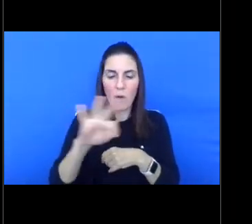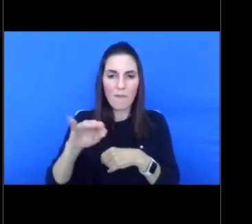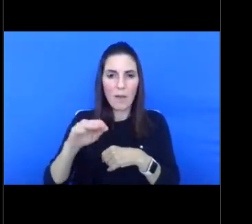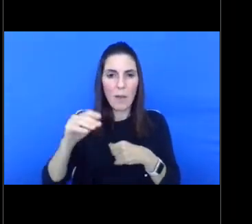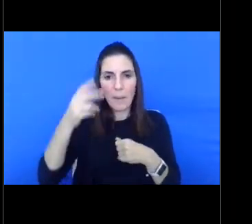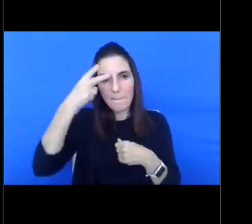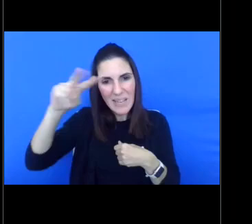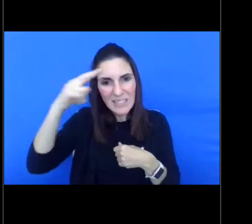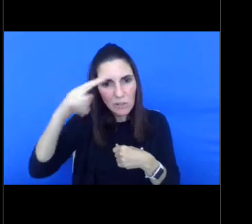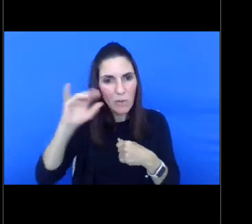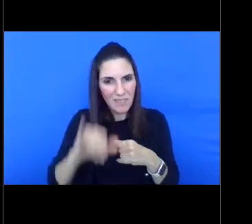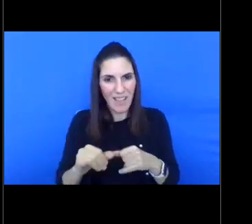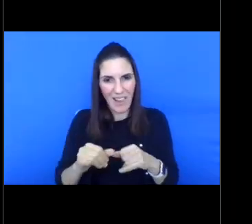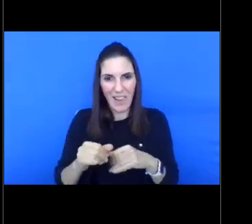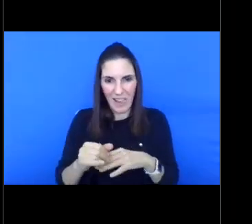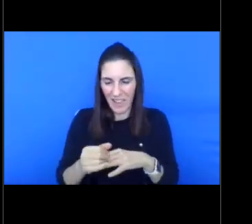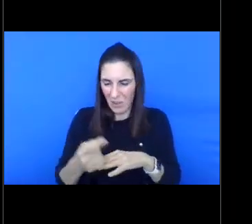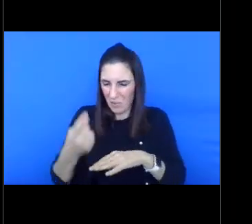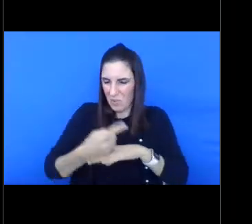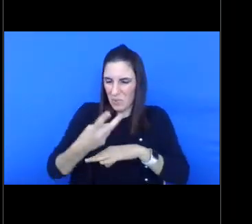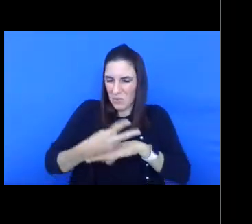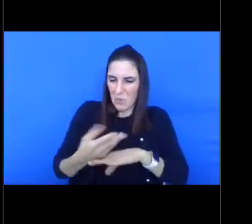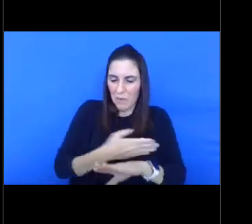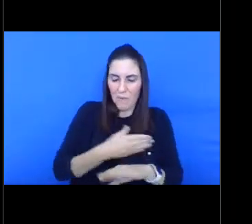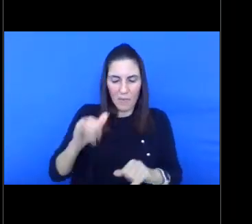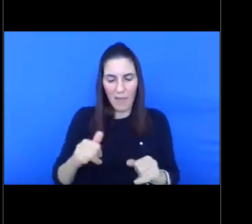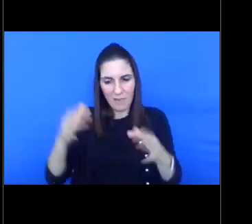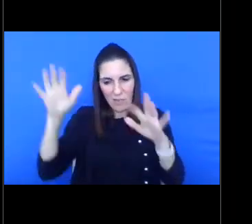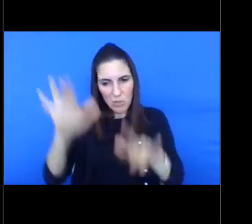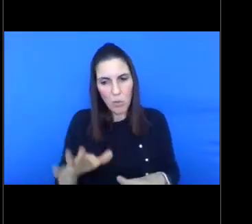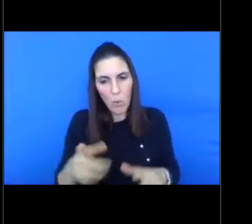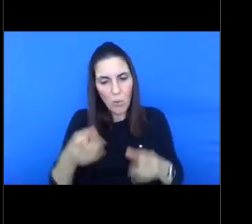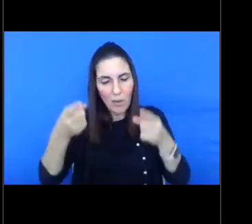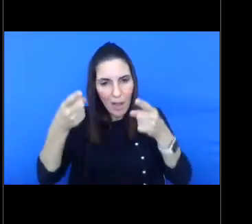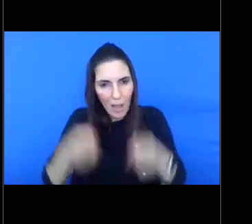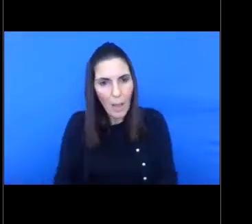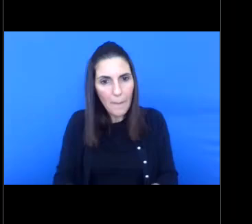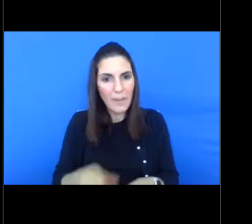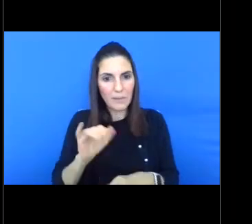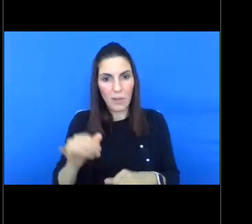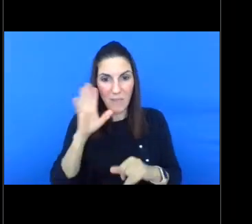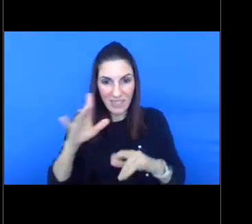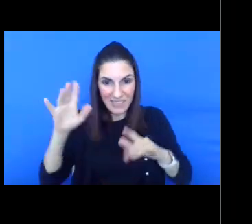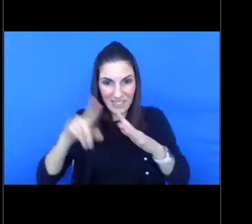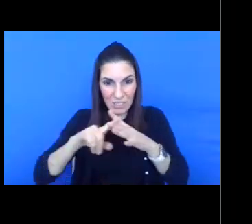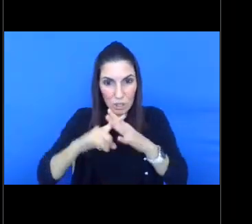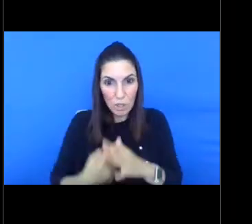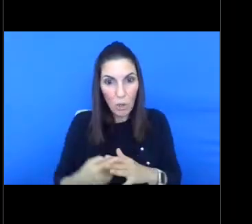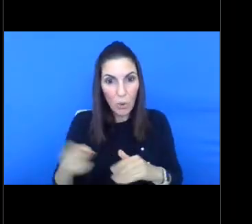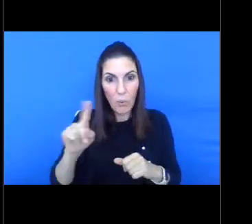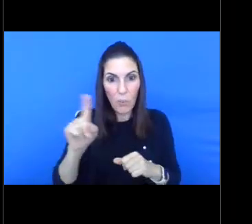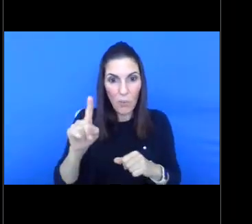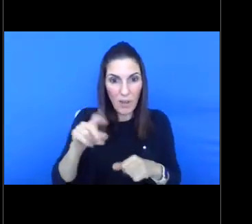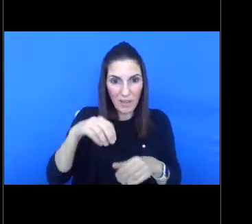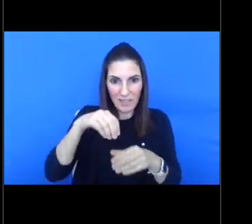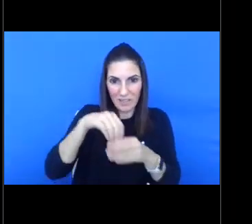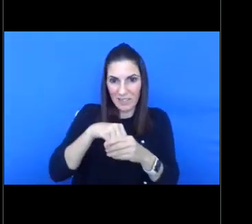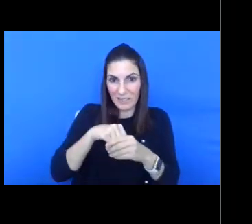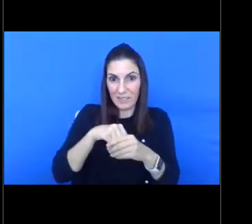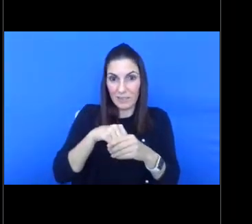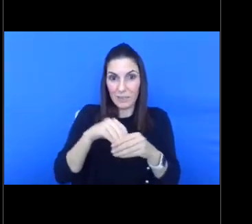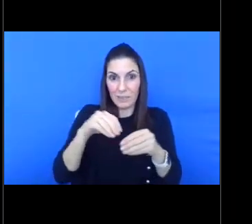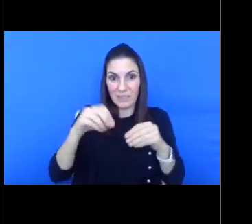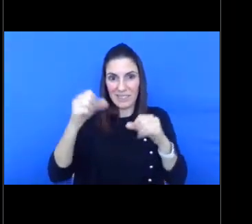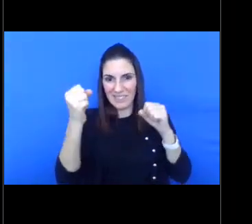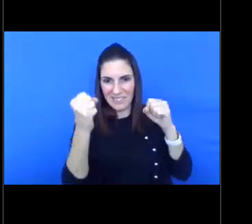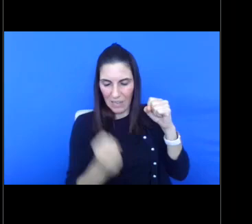happen, snow in our neck of the woods. It's low pressure that forms along a stationary front, a stalled front in